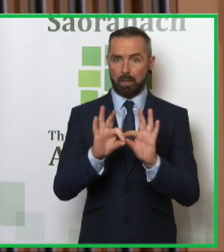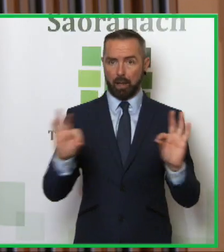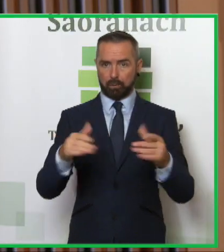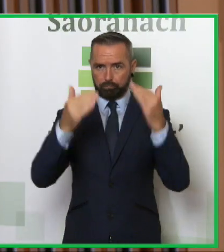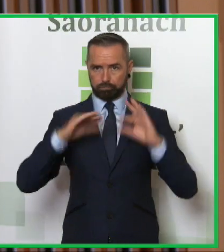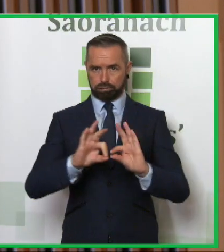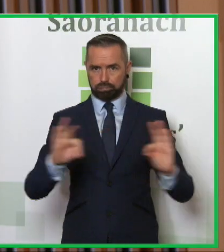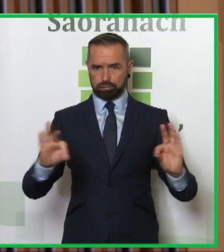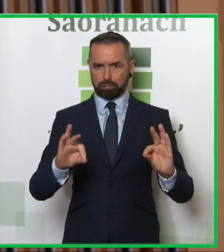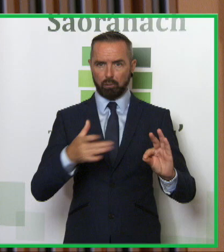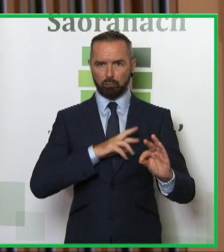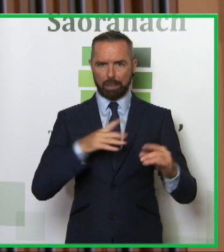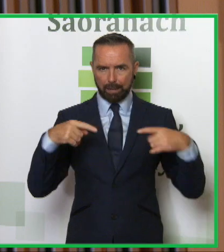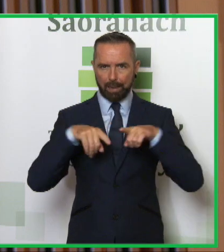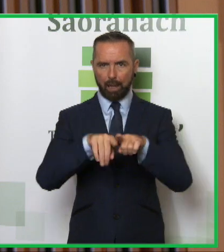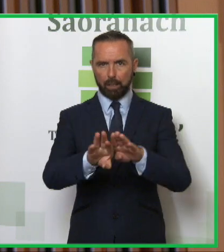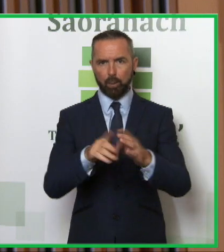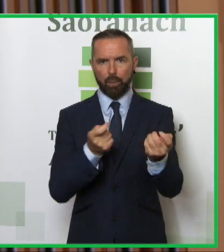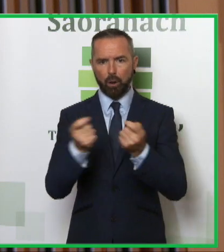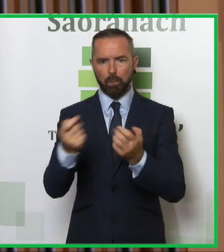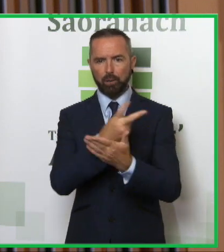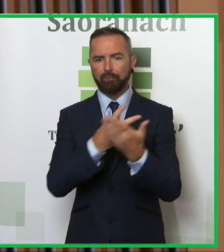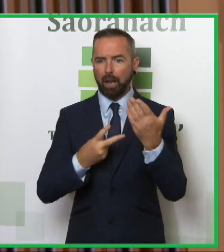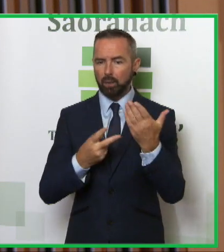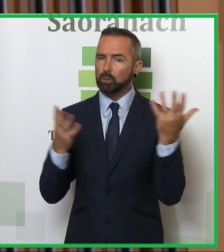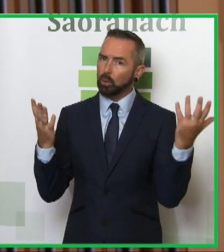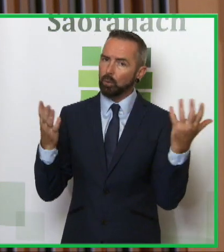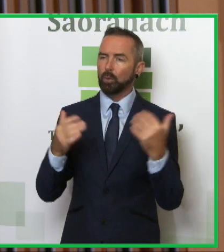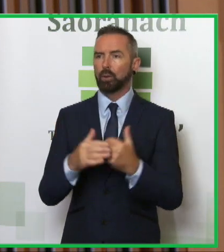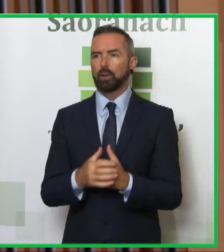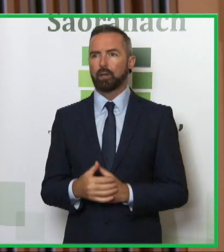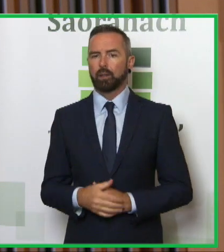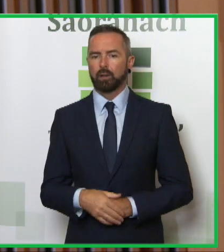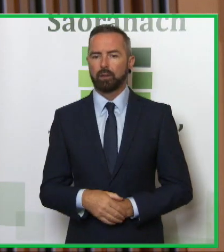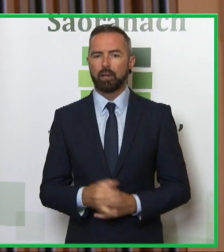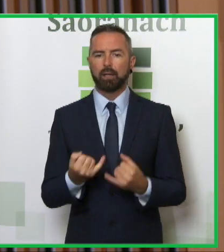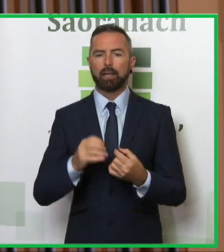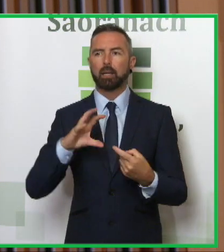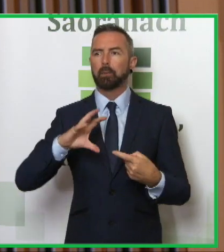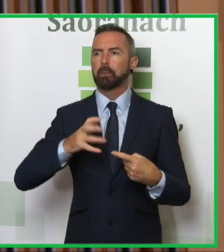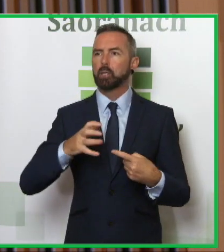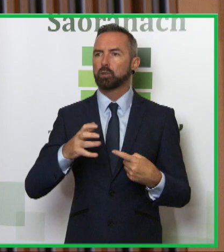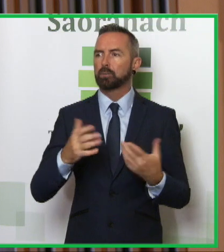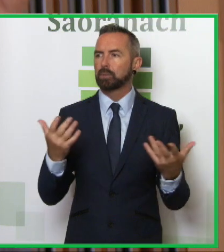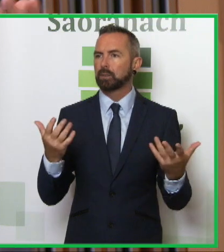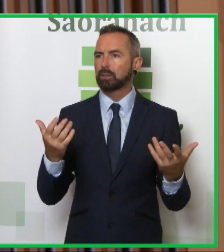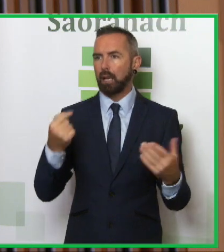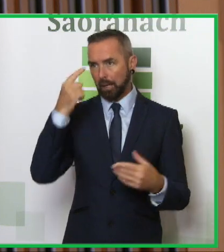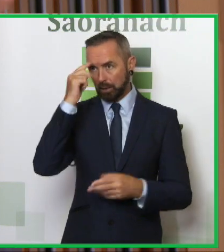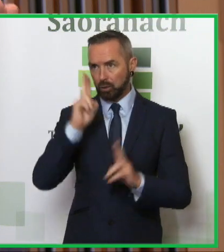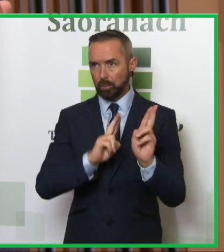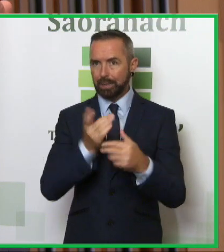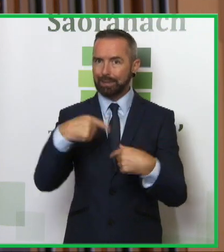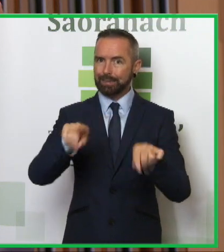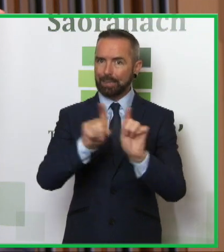in terms of their therapeutic value. So mushrooms, ayahuasca, I think it should all be the